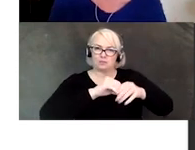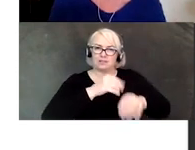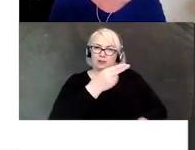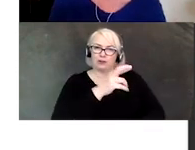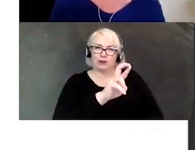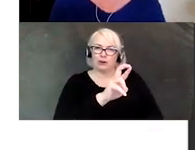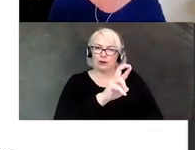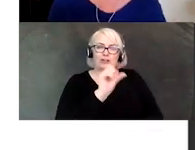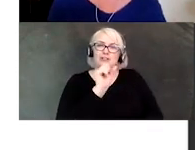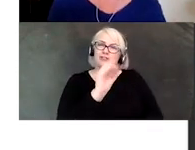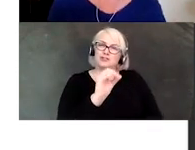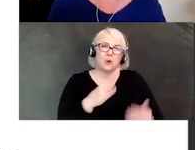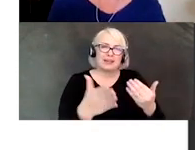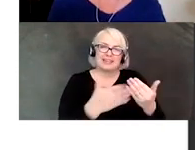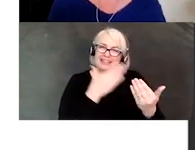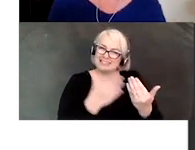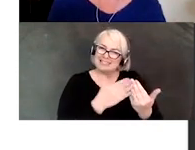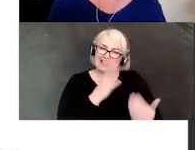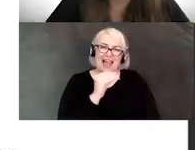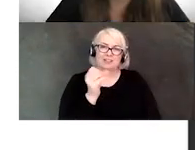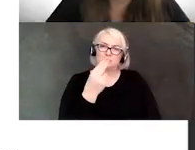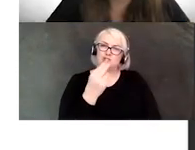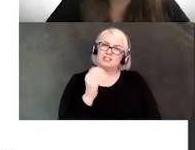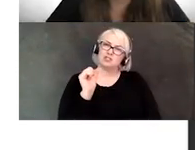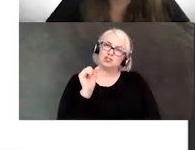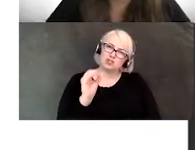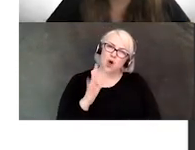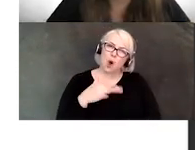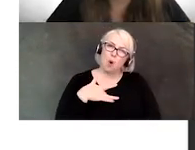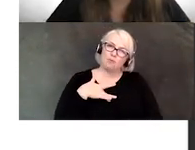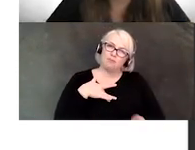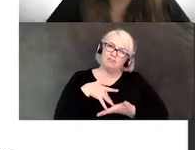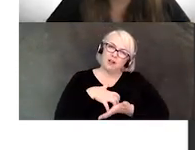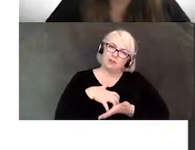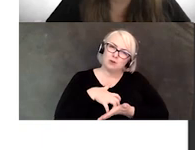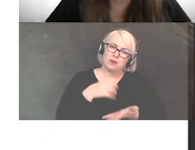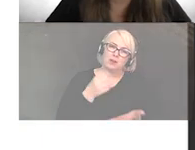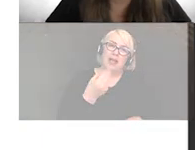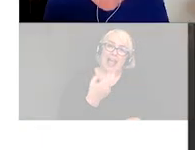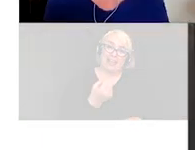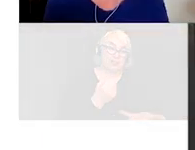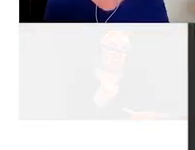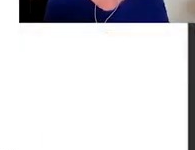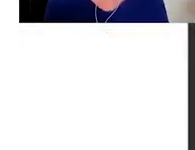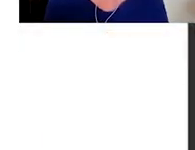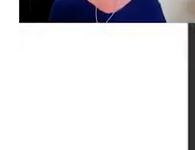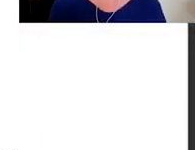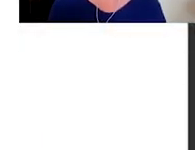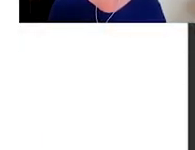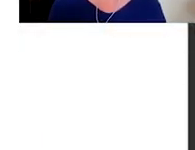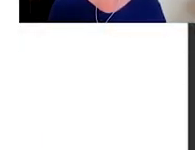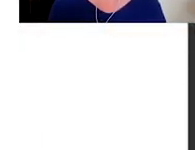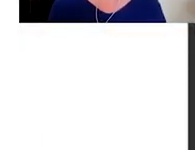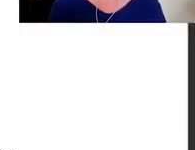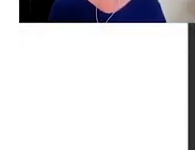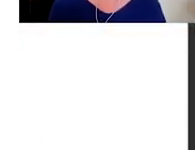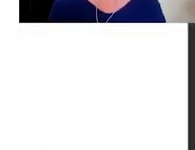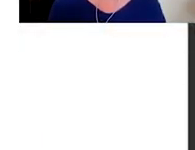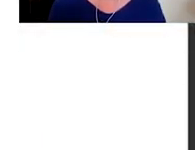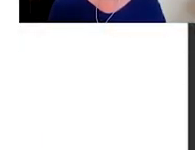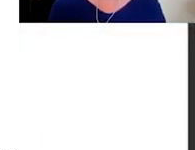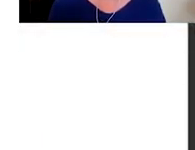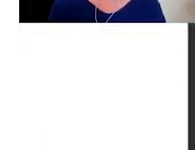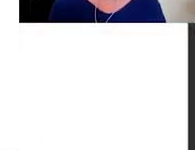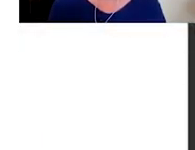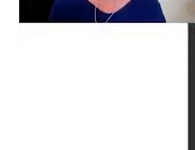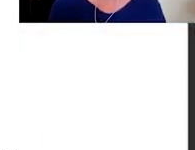her partner and, and, and then they don't let her. Um, and so it was, I